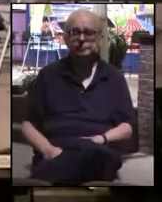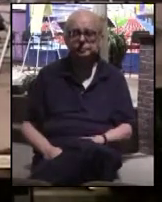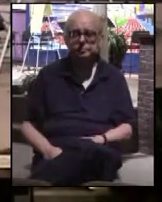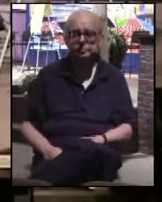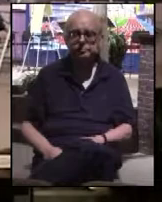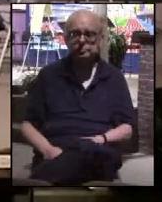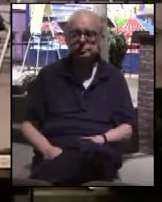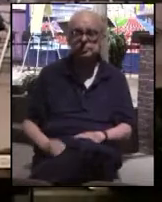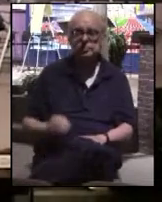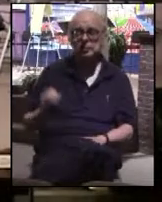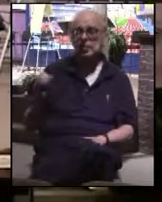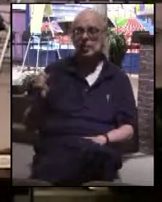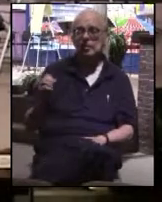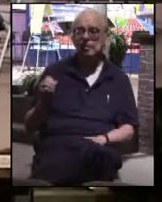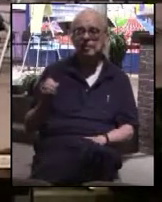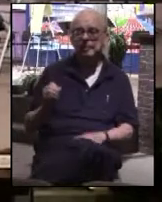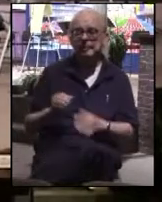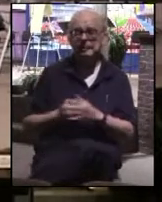and so